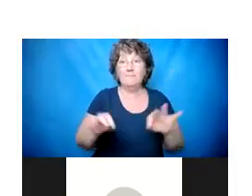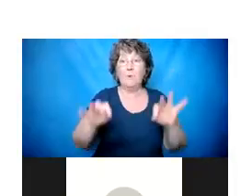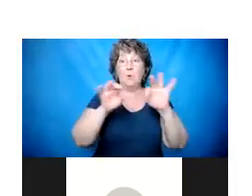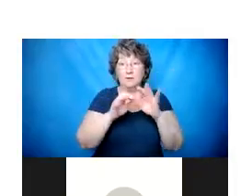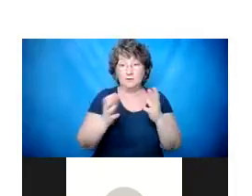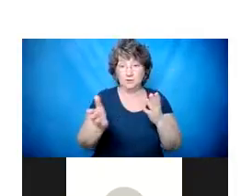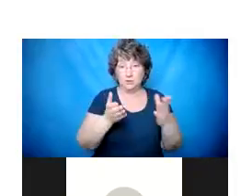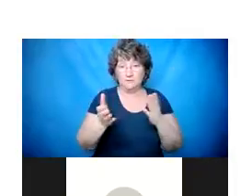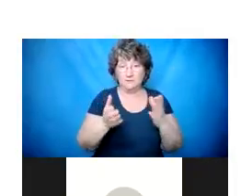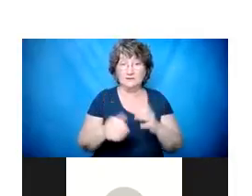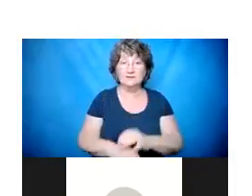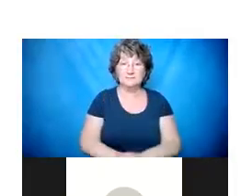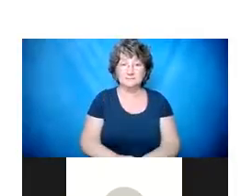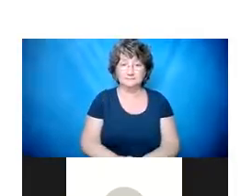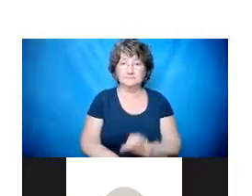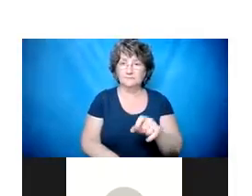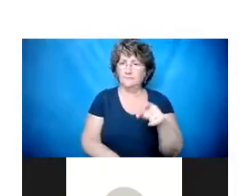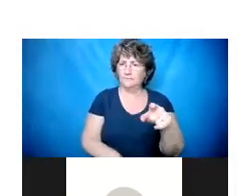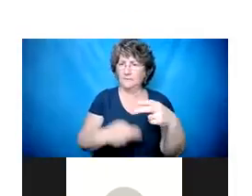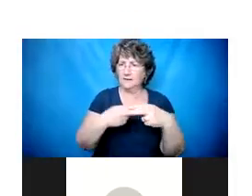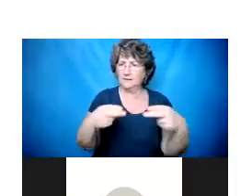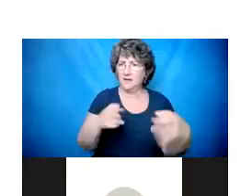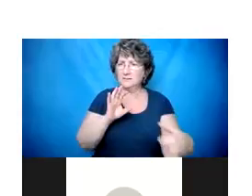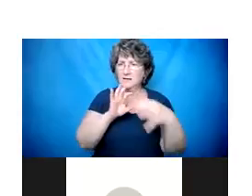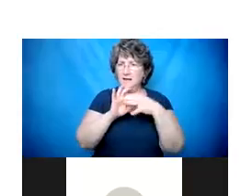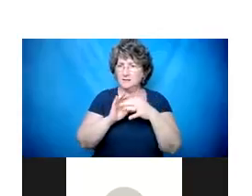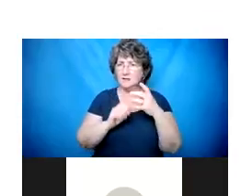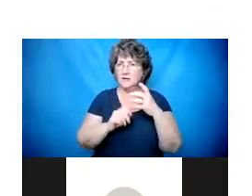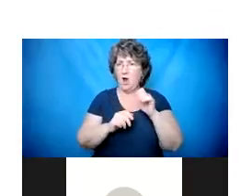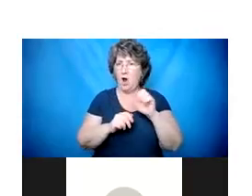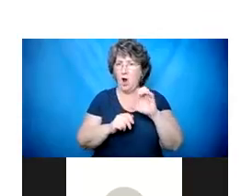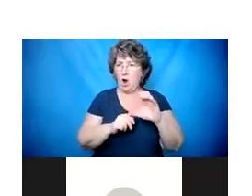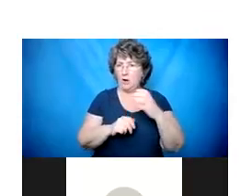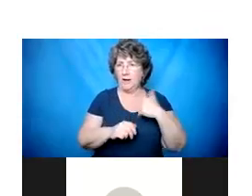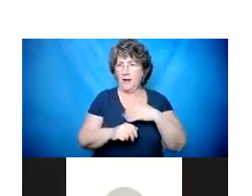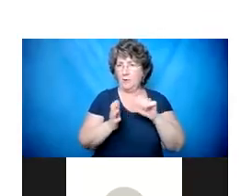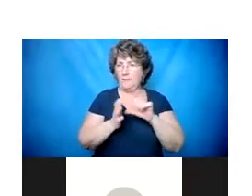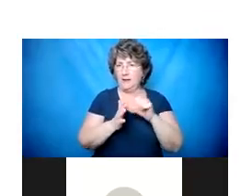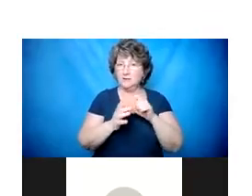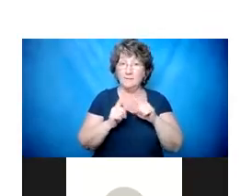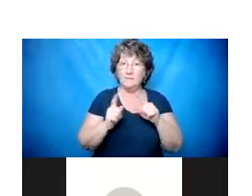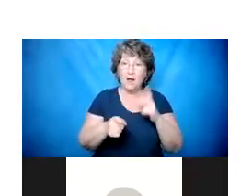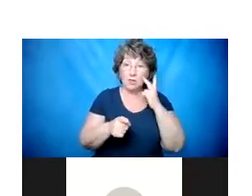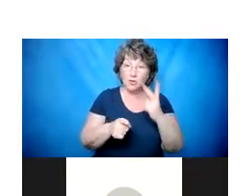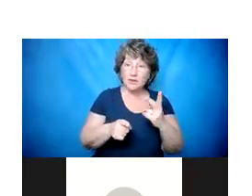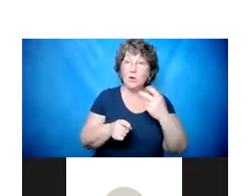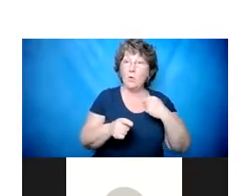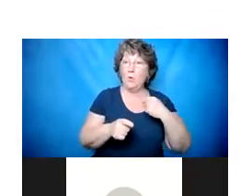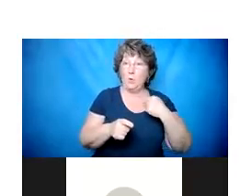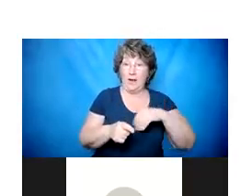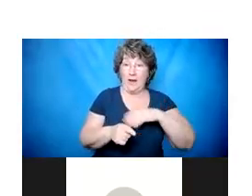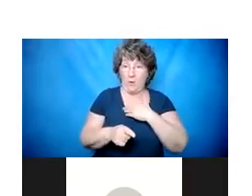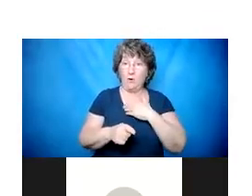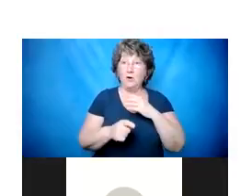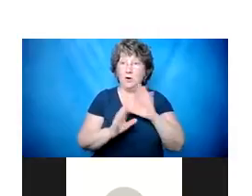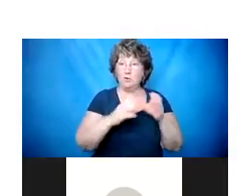page. And more specific, look into what our chapter in Ventura has been doing in the community. They